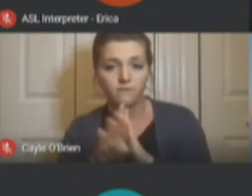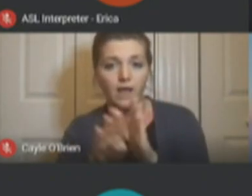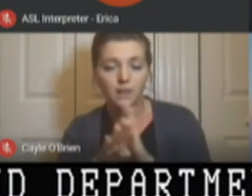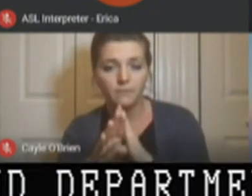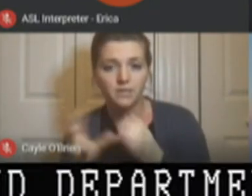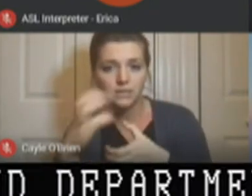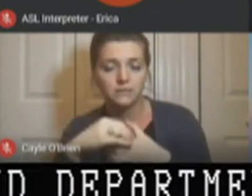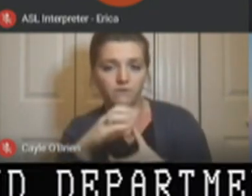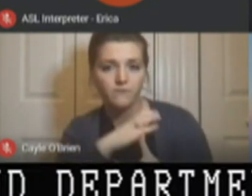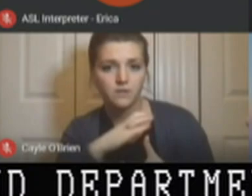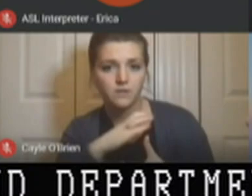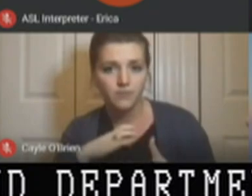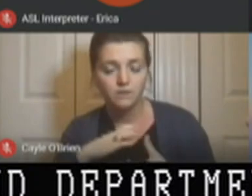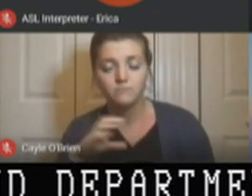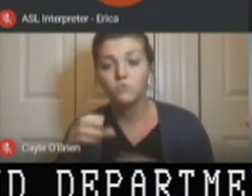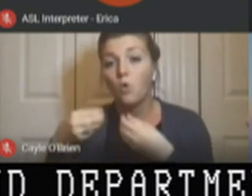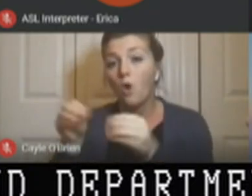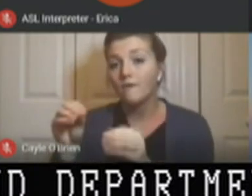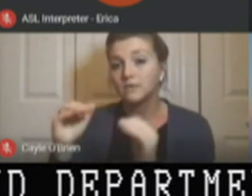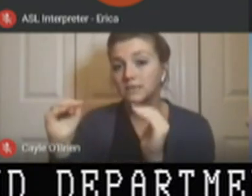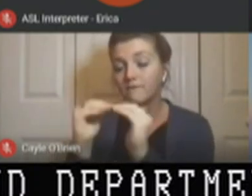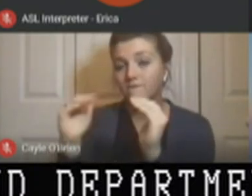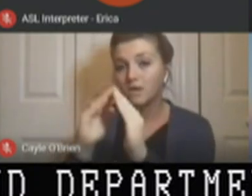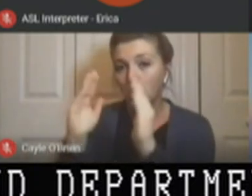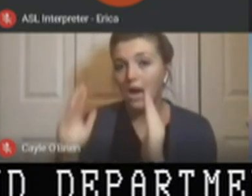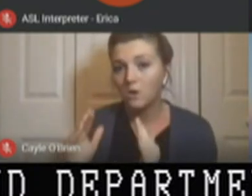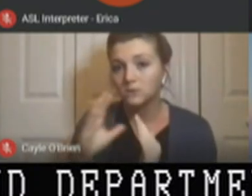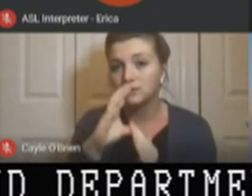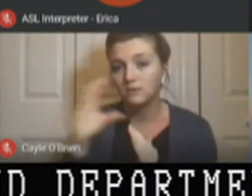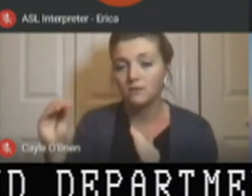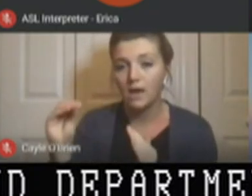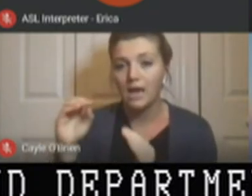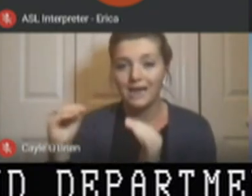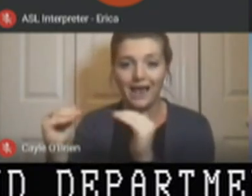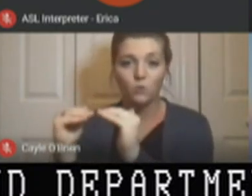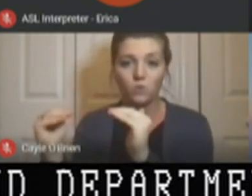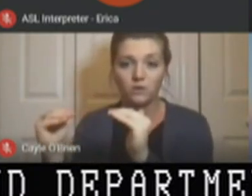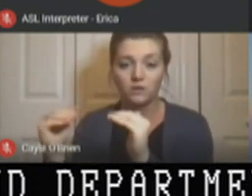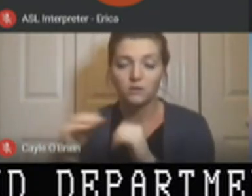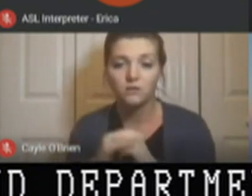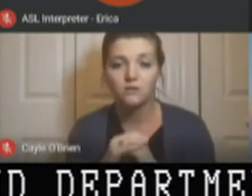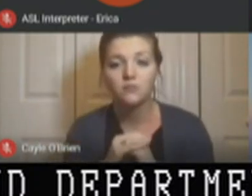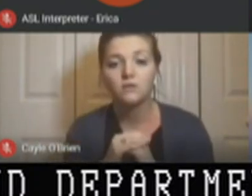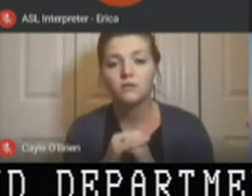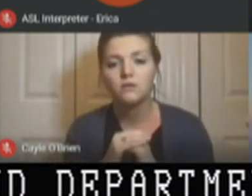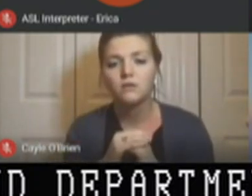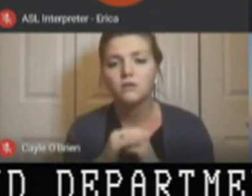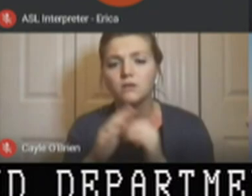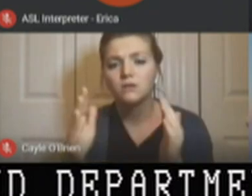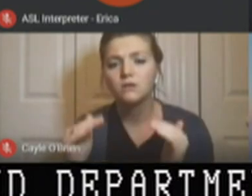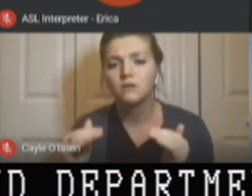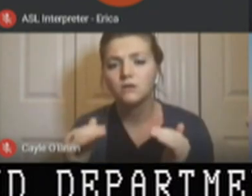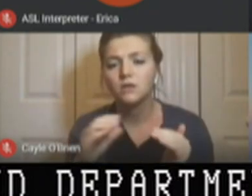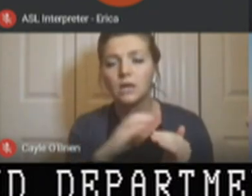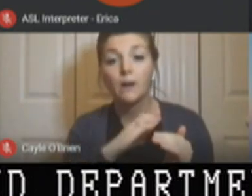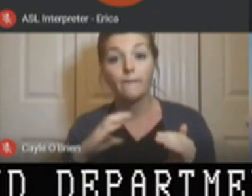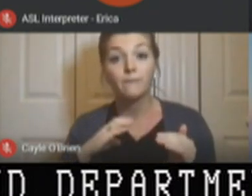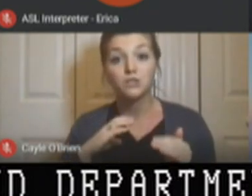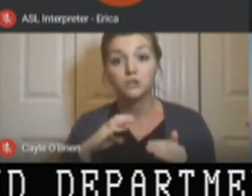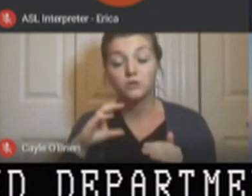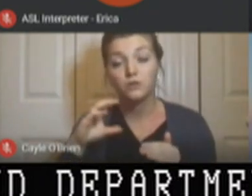Office of Fair Housing and Equity is on this committee. The Commissioner Mccarthy is on this